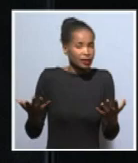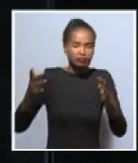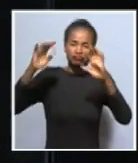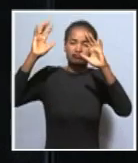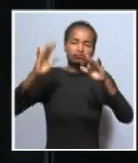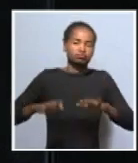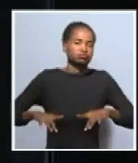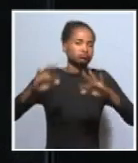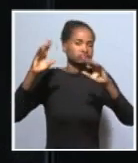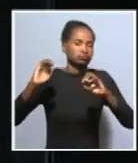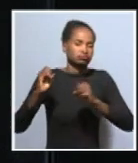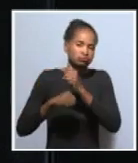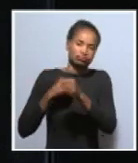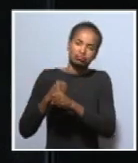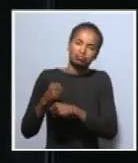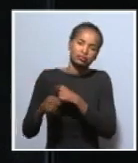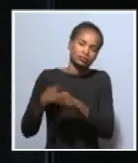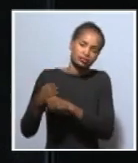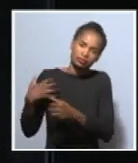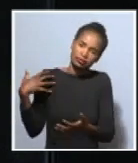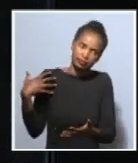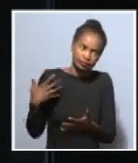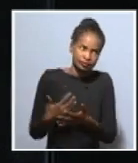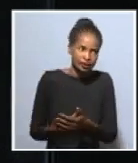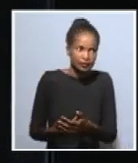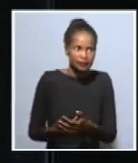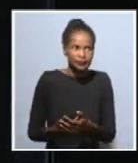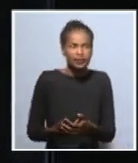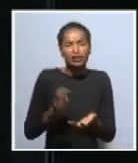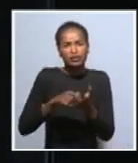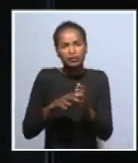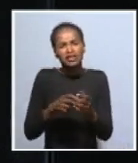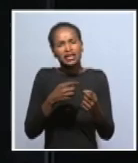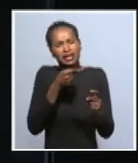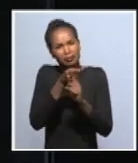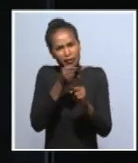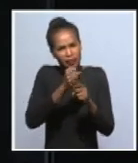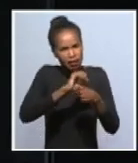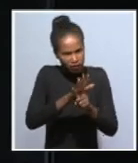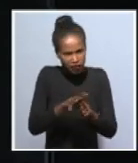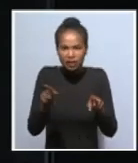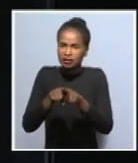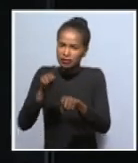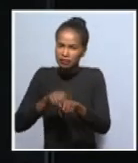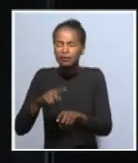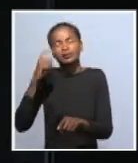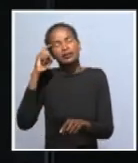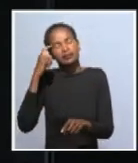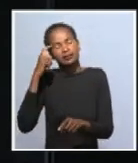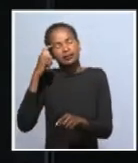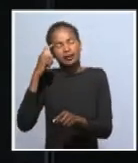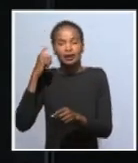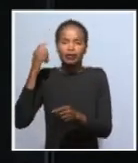effects by COVID-19 alone, but I mean the industry is suffering at